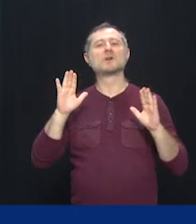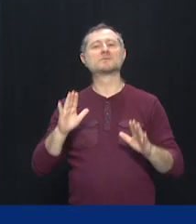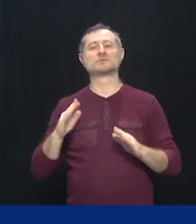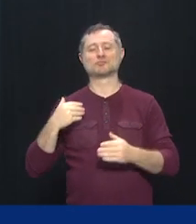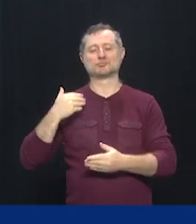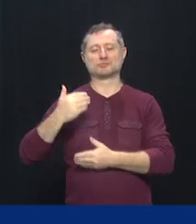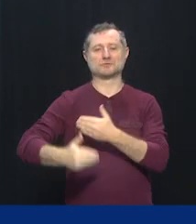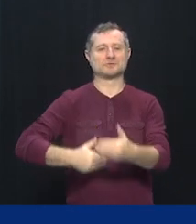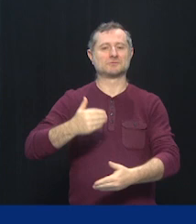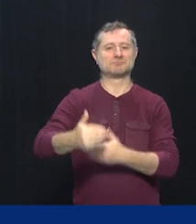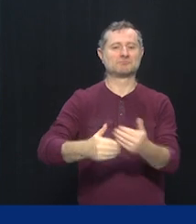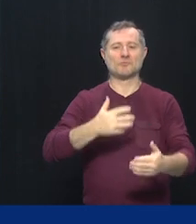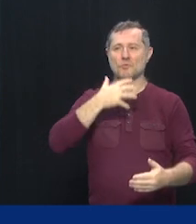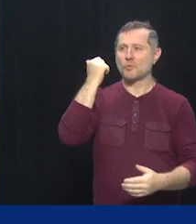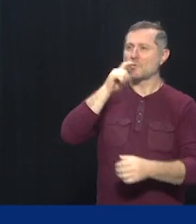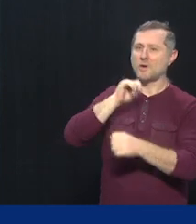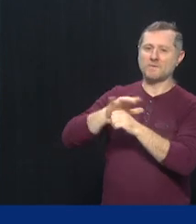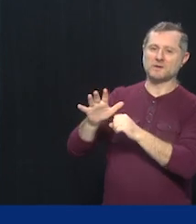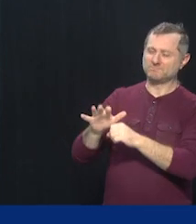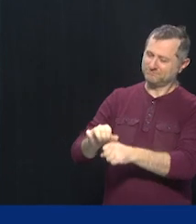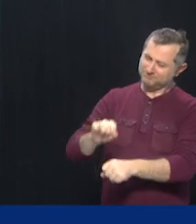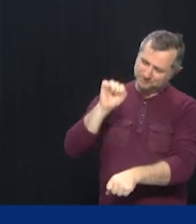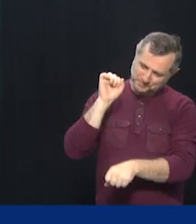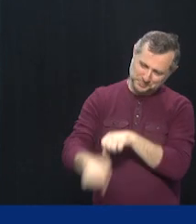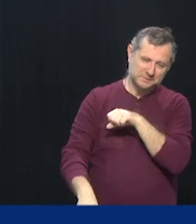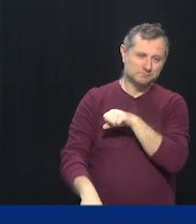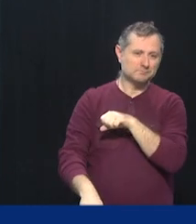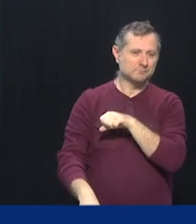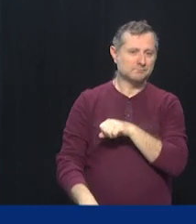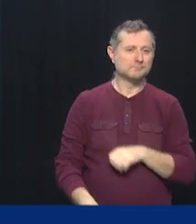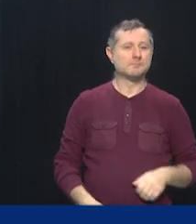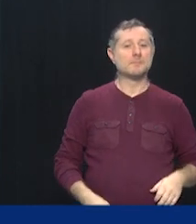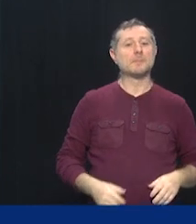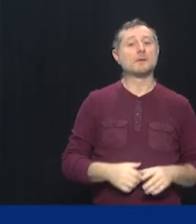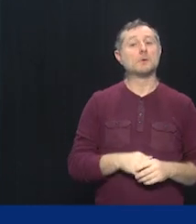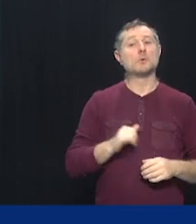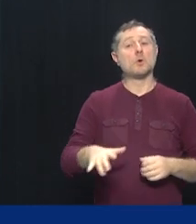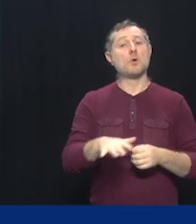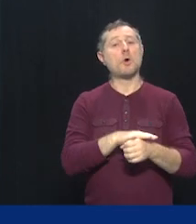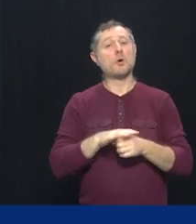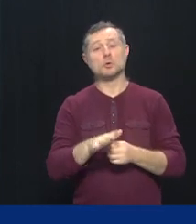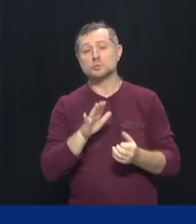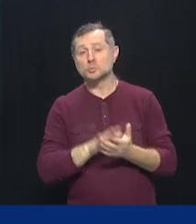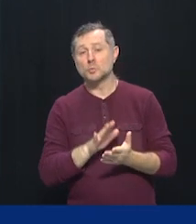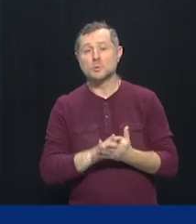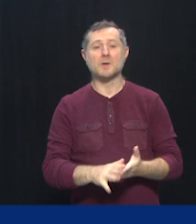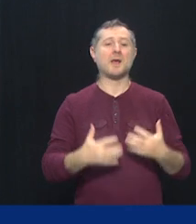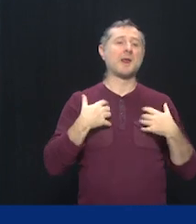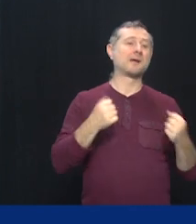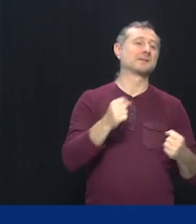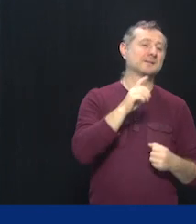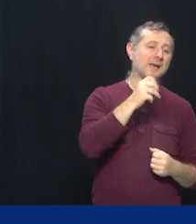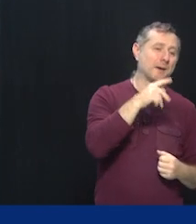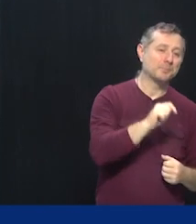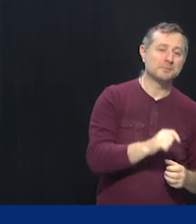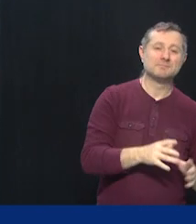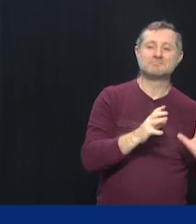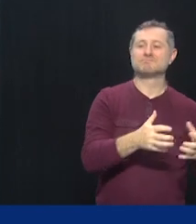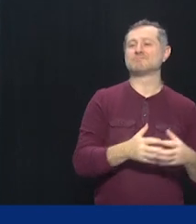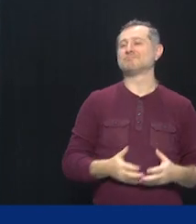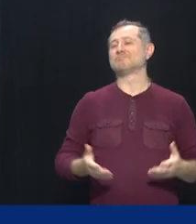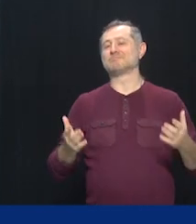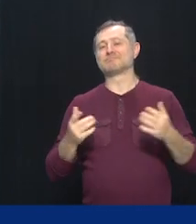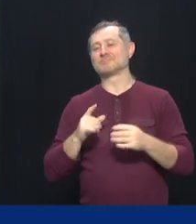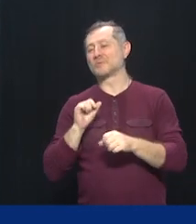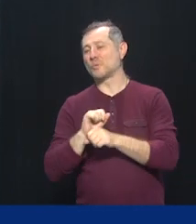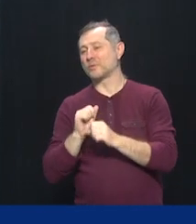done. So we're getting kids back to school. We're working with local health departments, getting our vaccinations out, making sure that there's